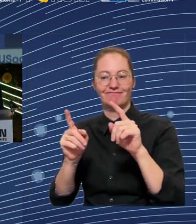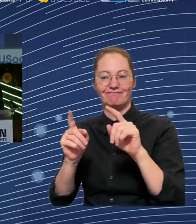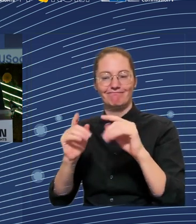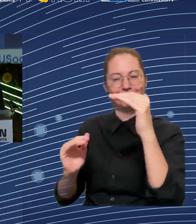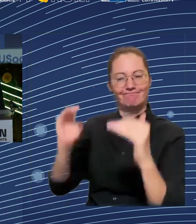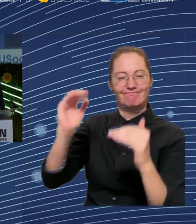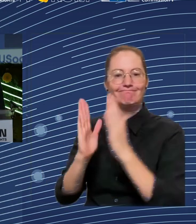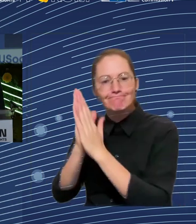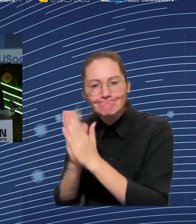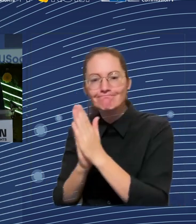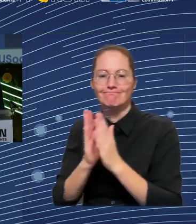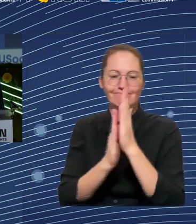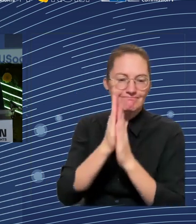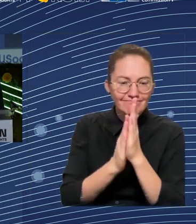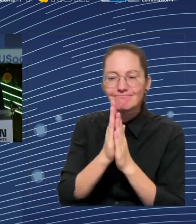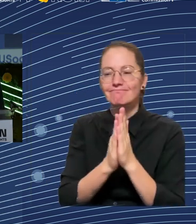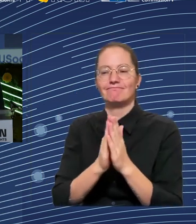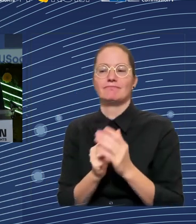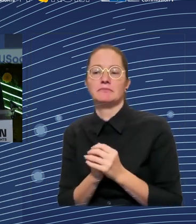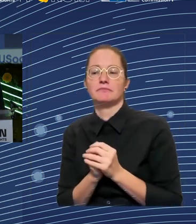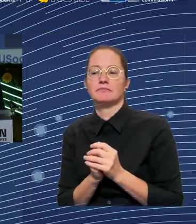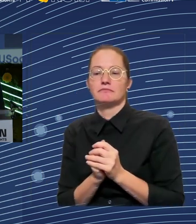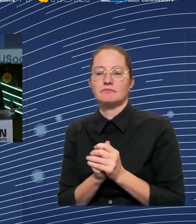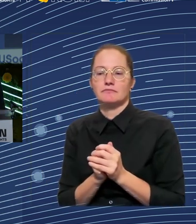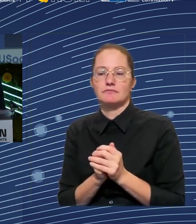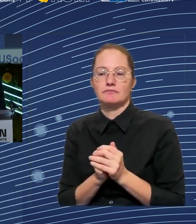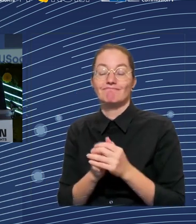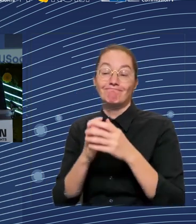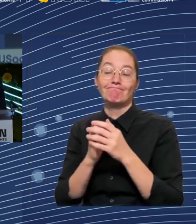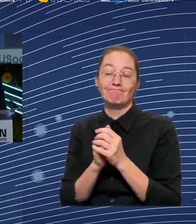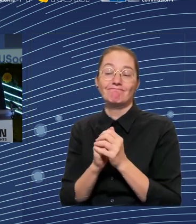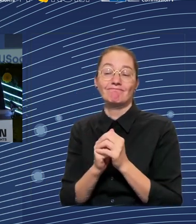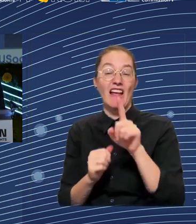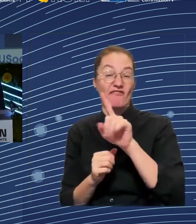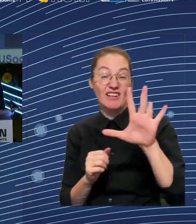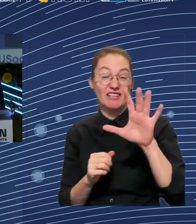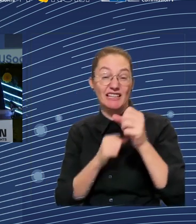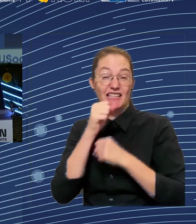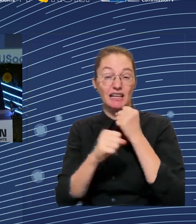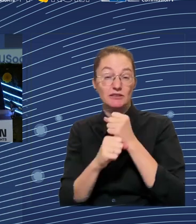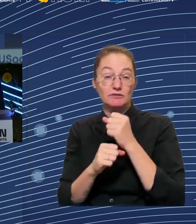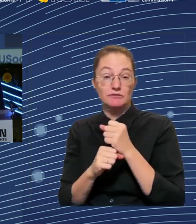technology, engineering, and mathematics, STEM for short. And we also looked